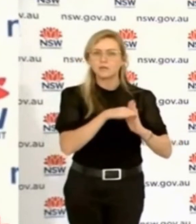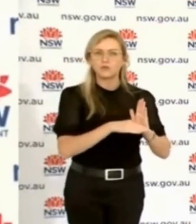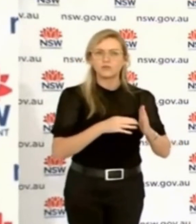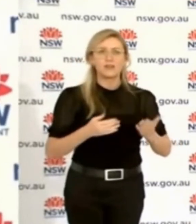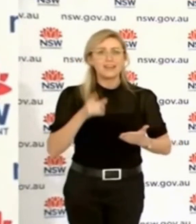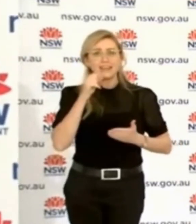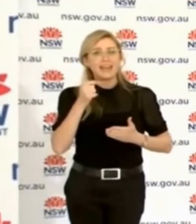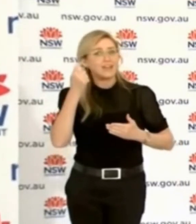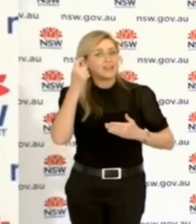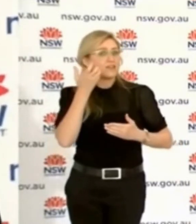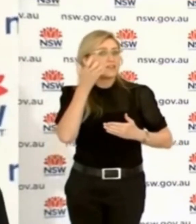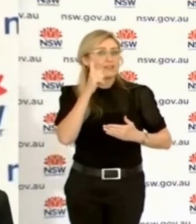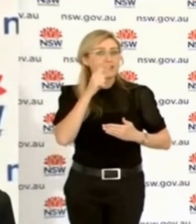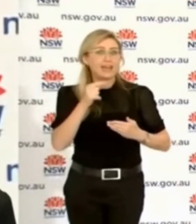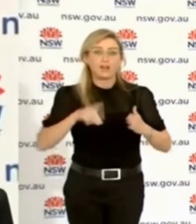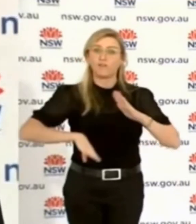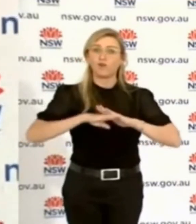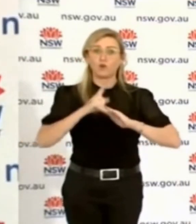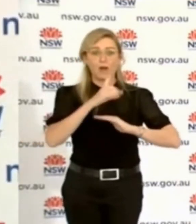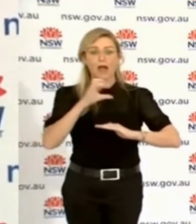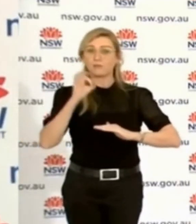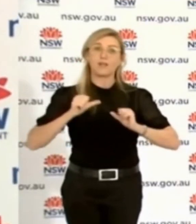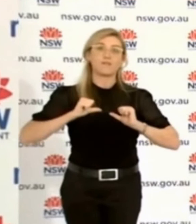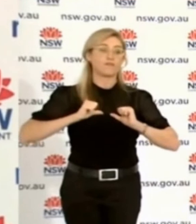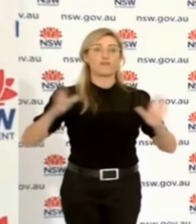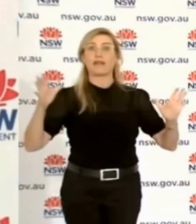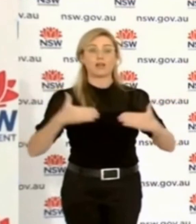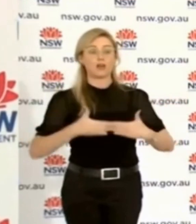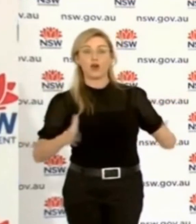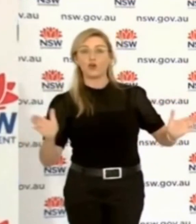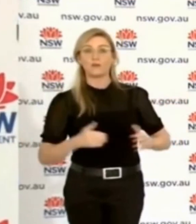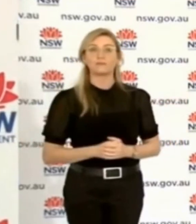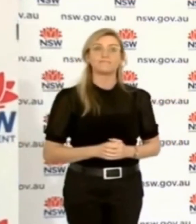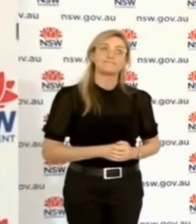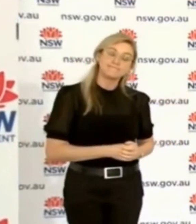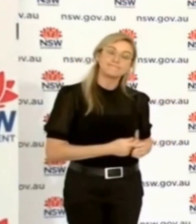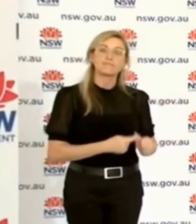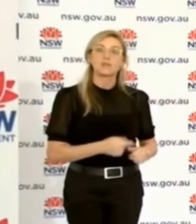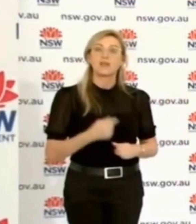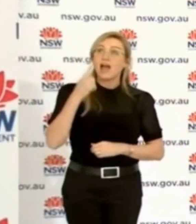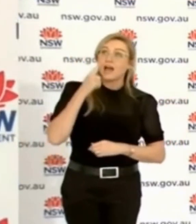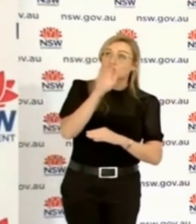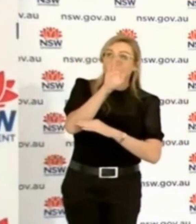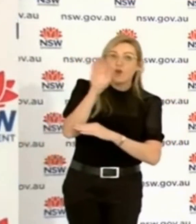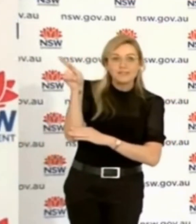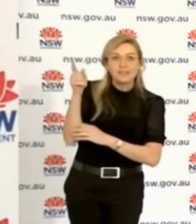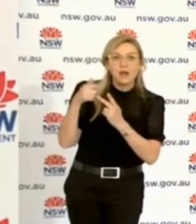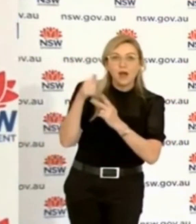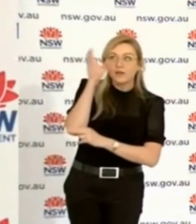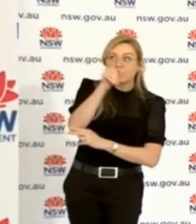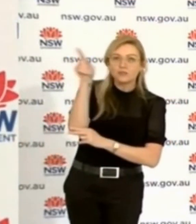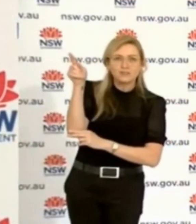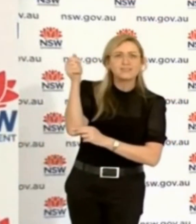the situation overseas, and I think we've been very honest that we have to learn to live with COVID. We are going to be